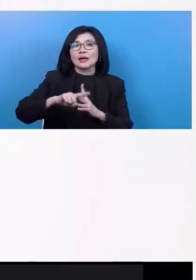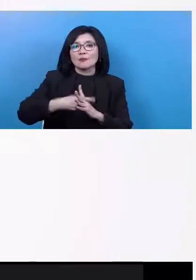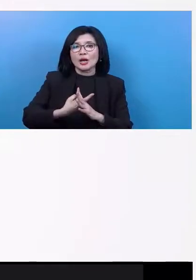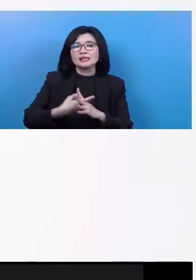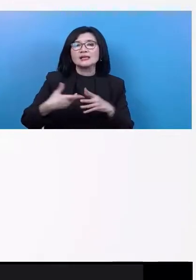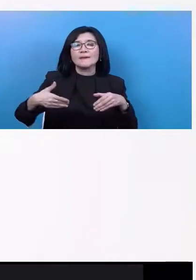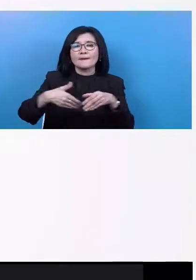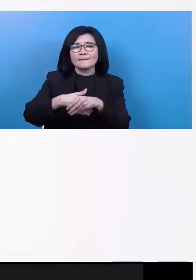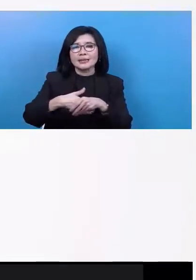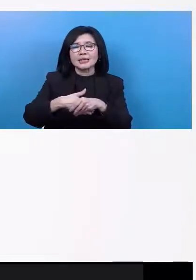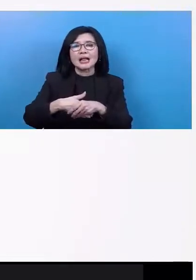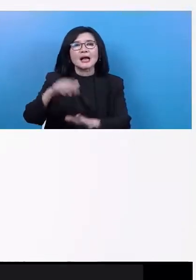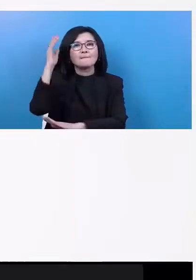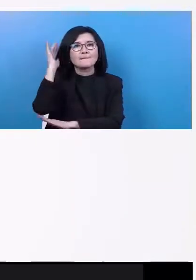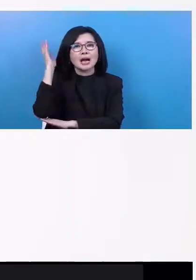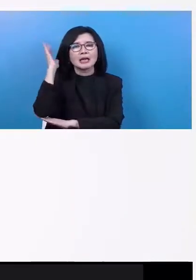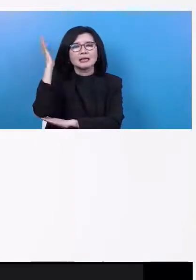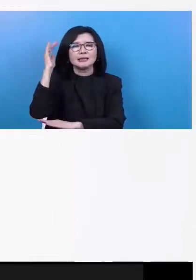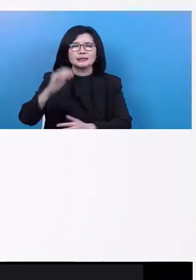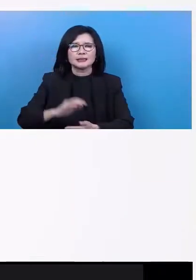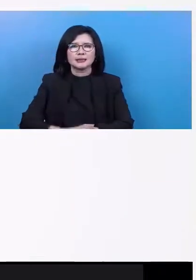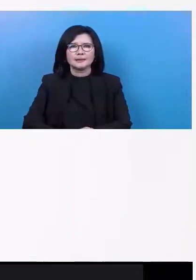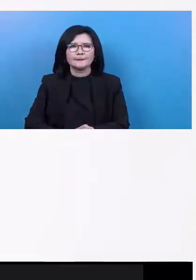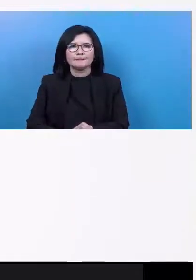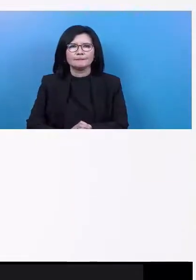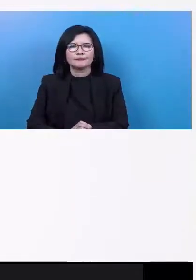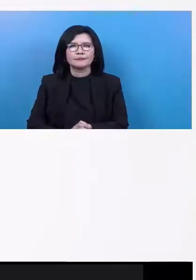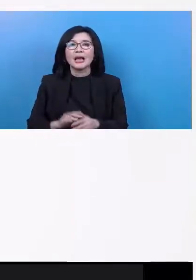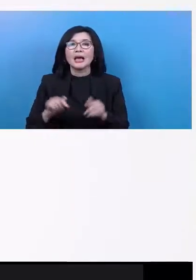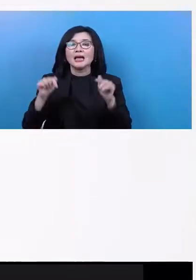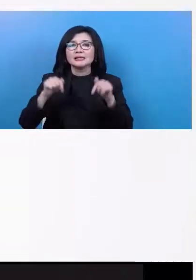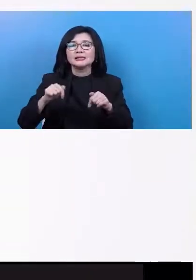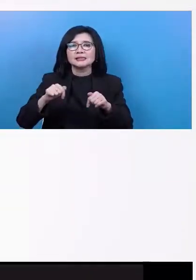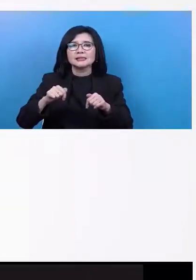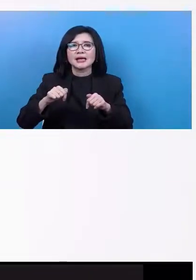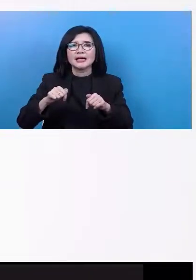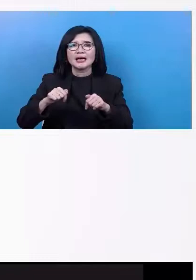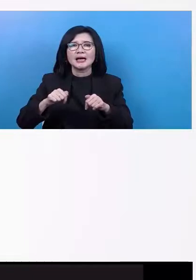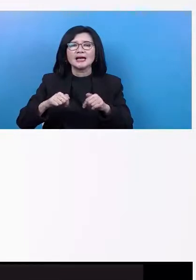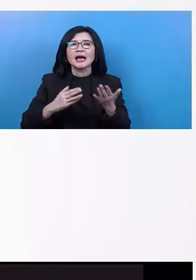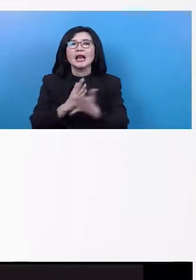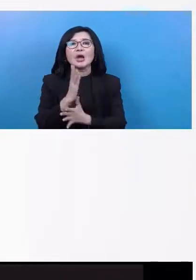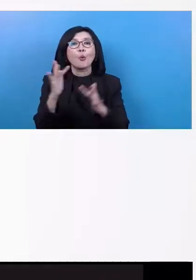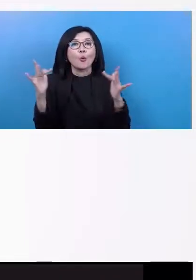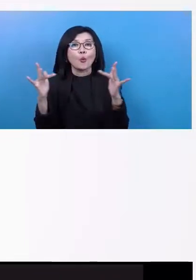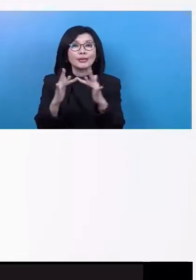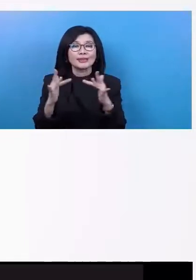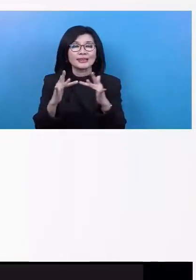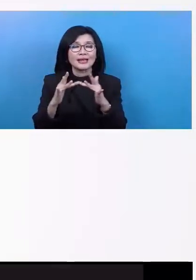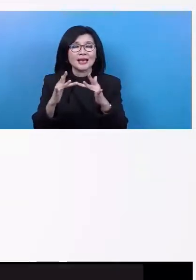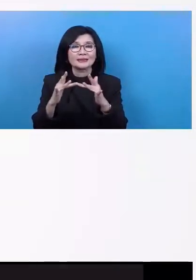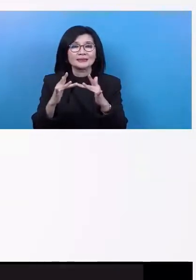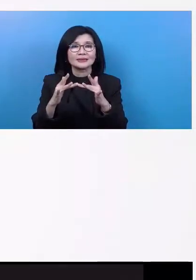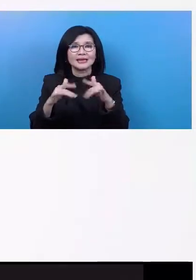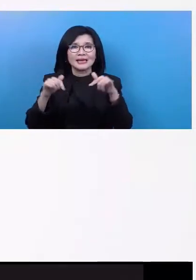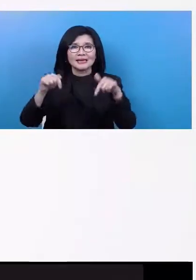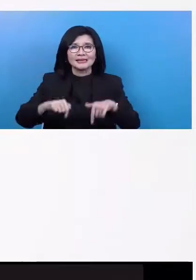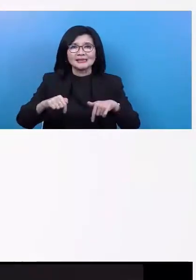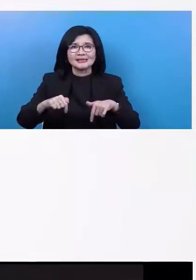panelists who we have joining us virtually and also here on the stage with us.